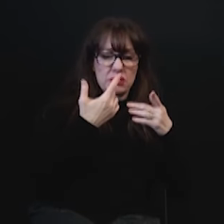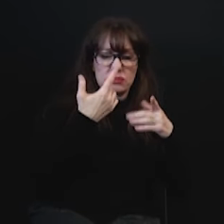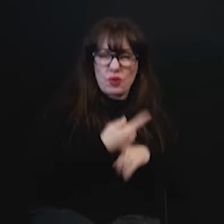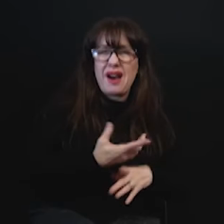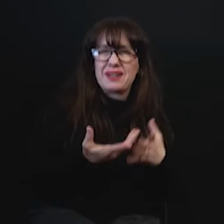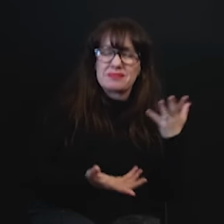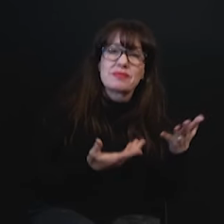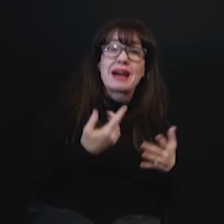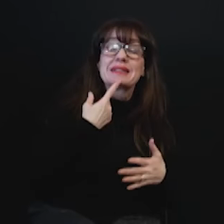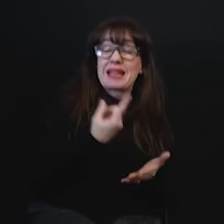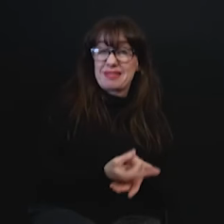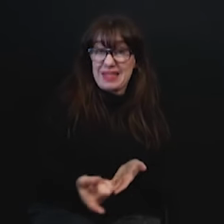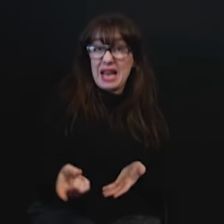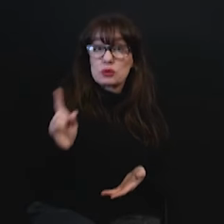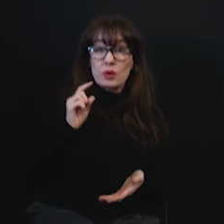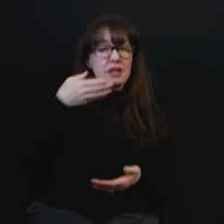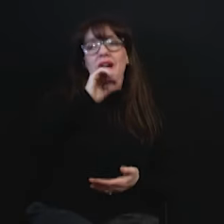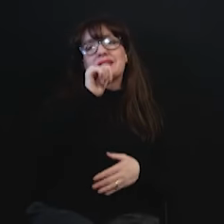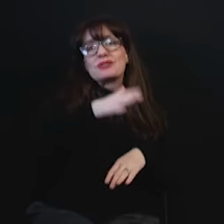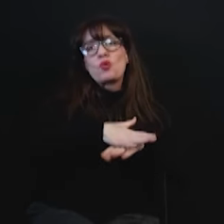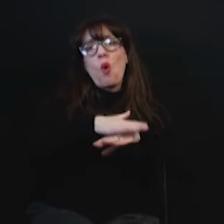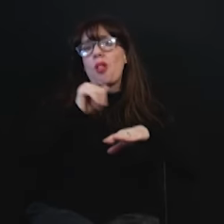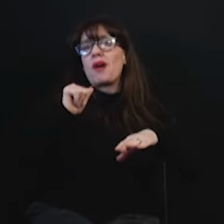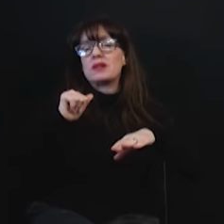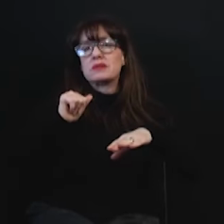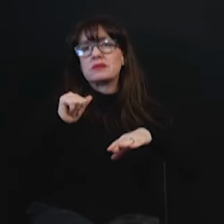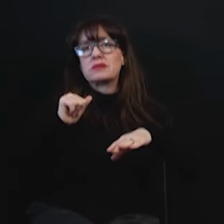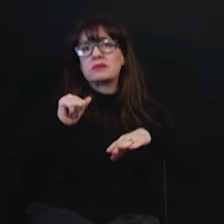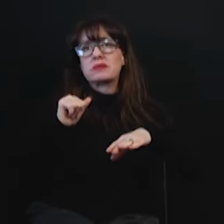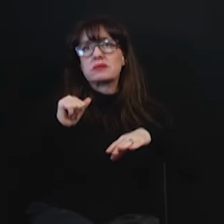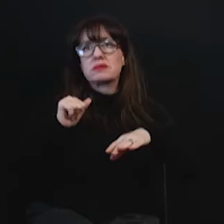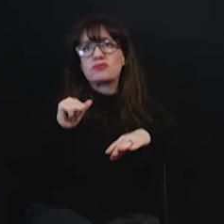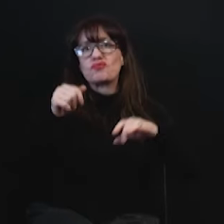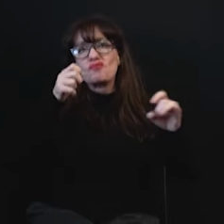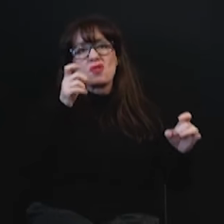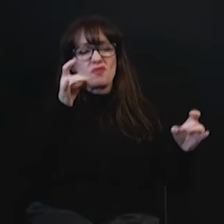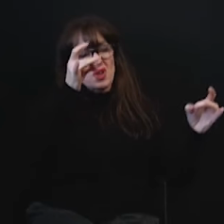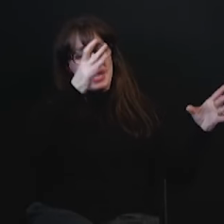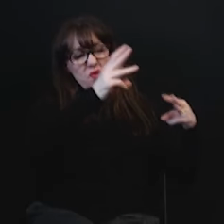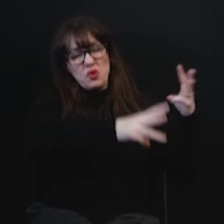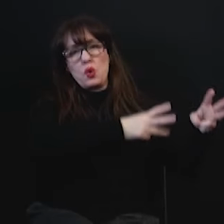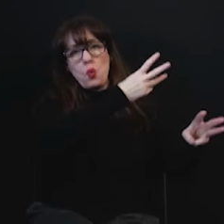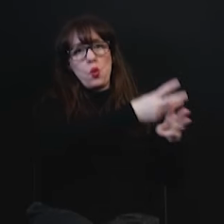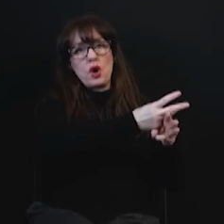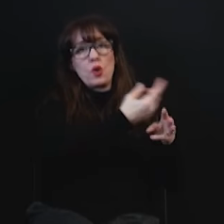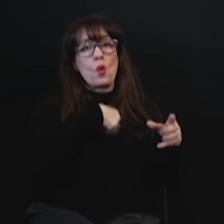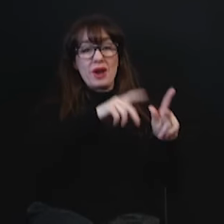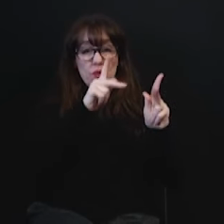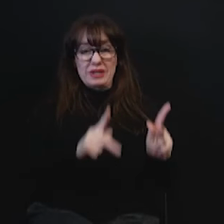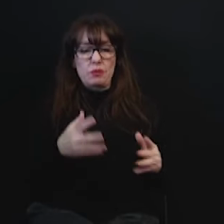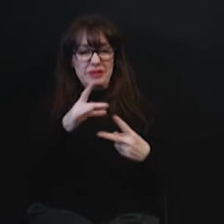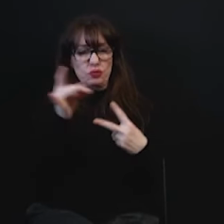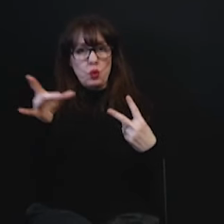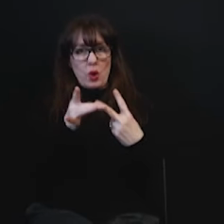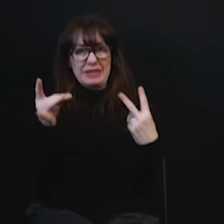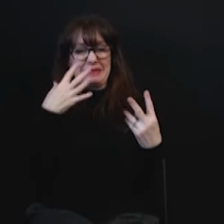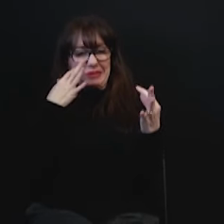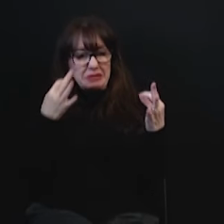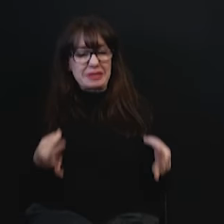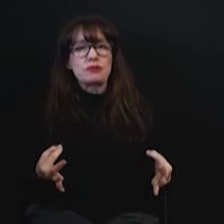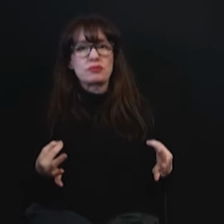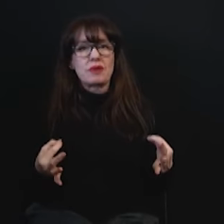I said last week, God doesn't cause the evil in the world. We are creatures that make choices and we make decisions,